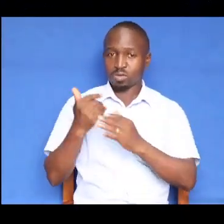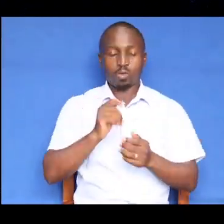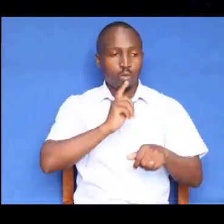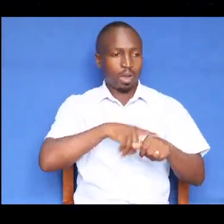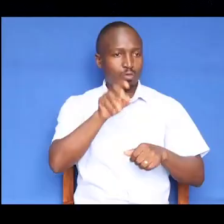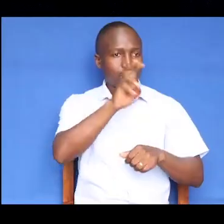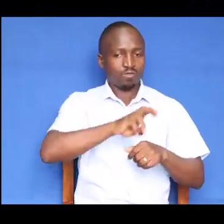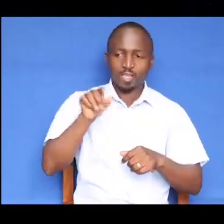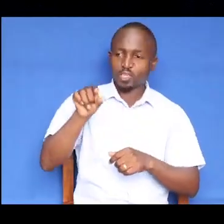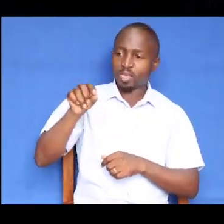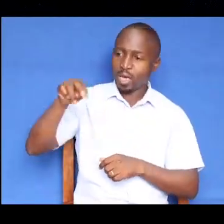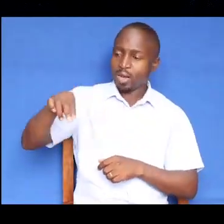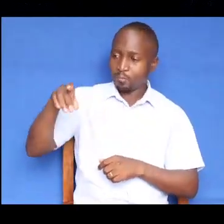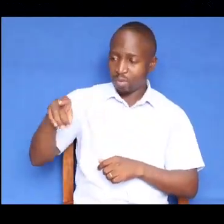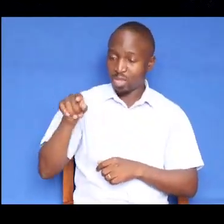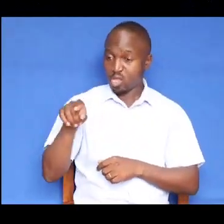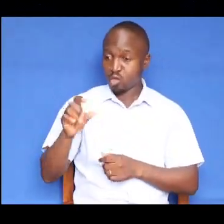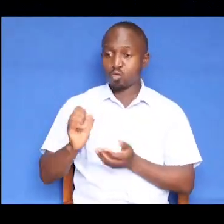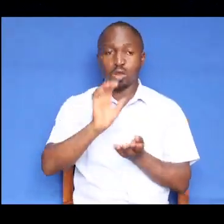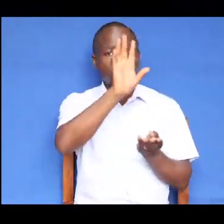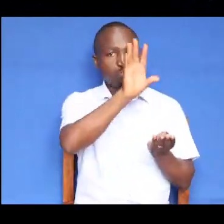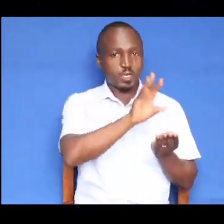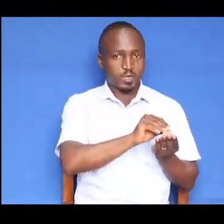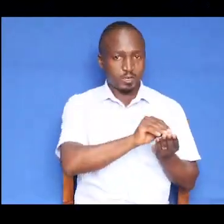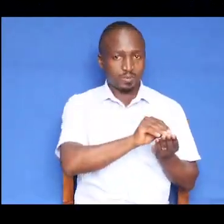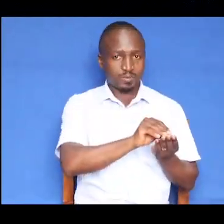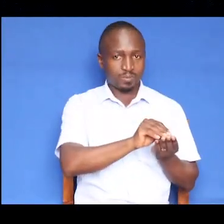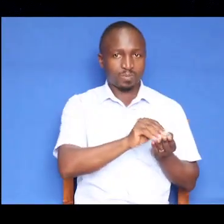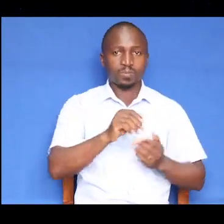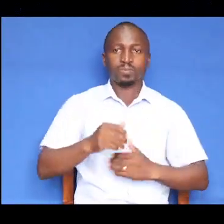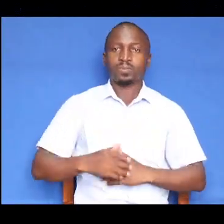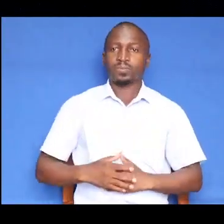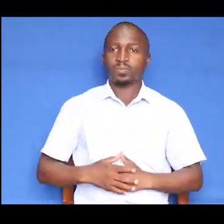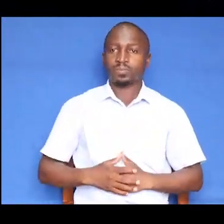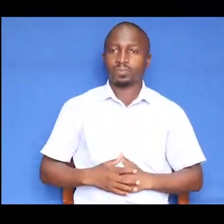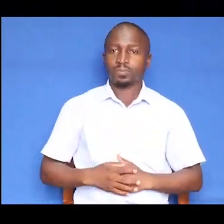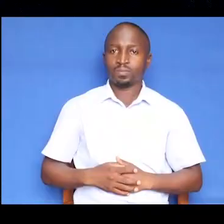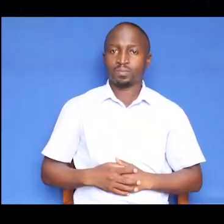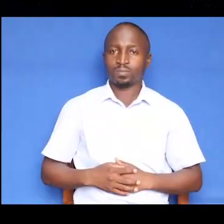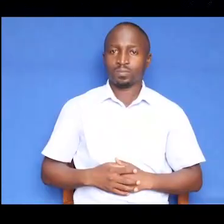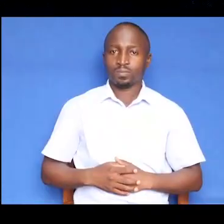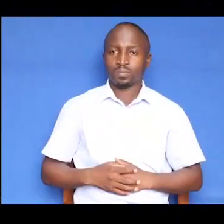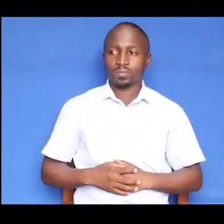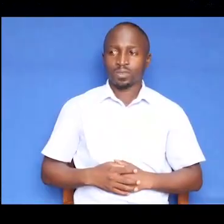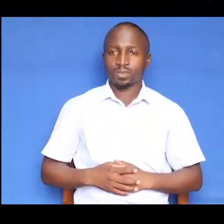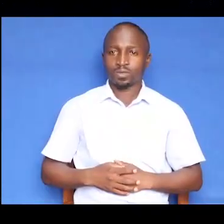national income by using income method. And here we add